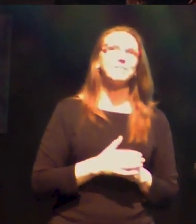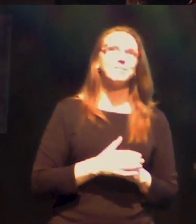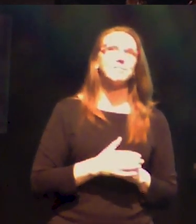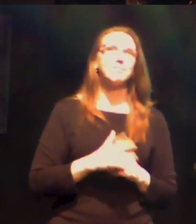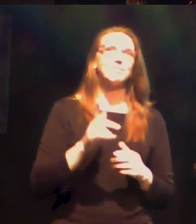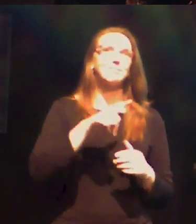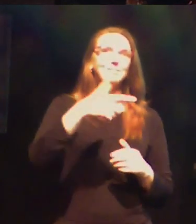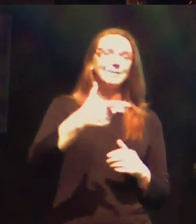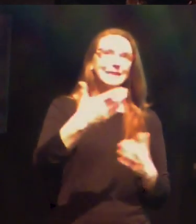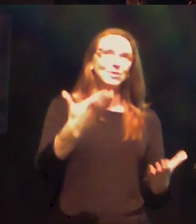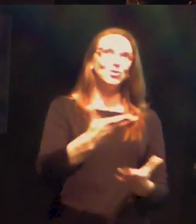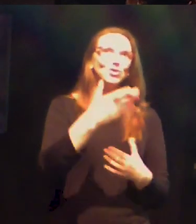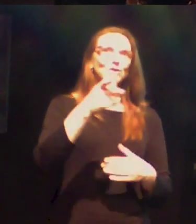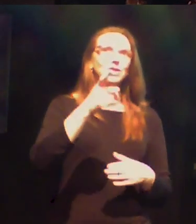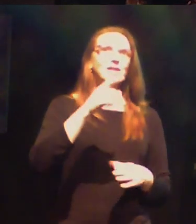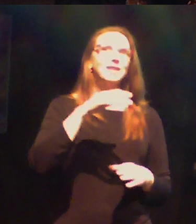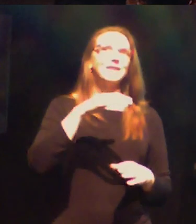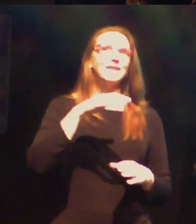Okay, next here.